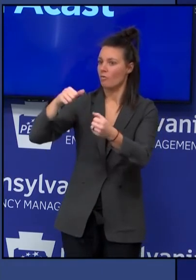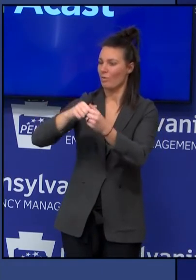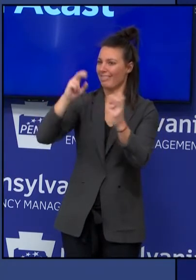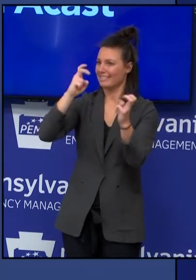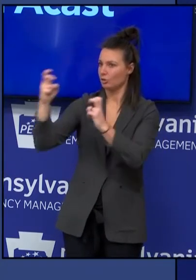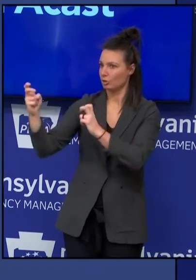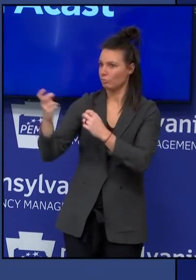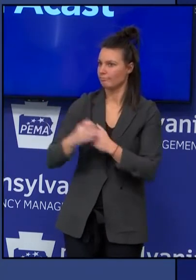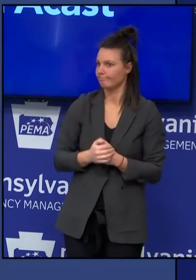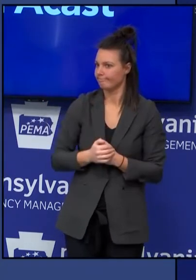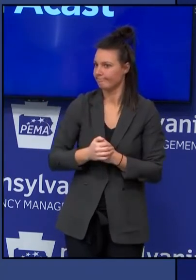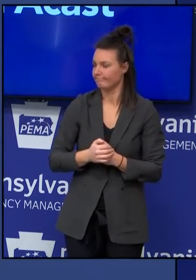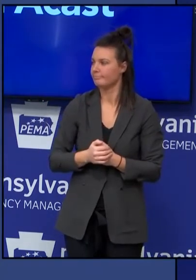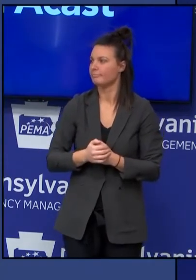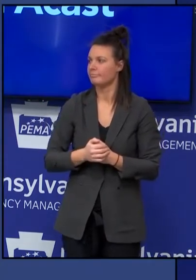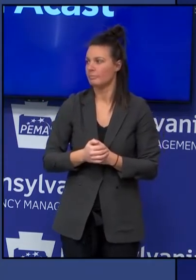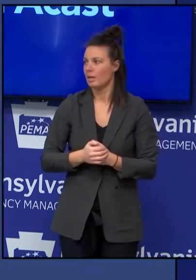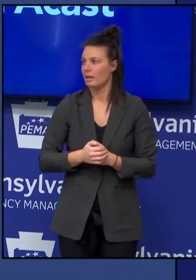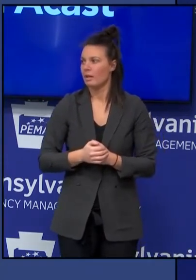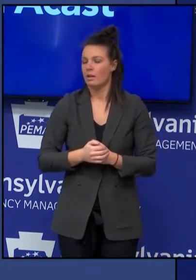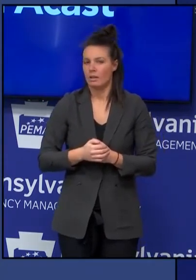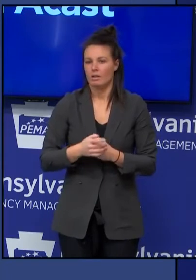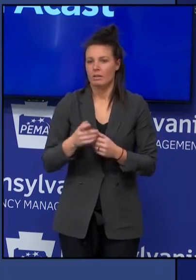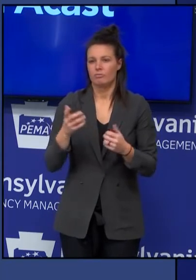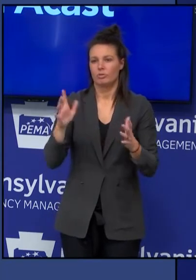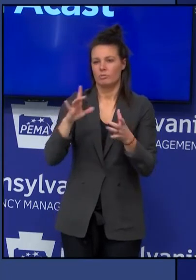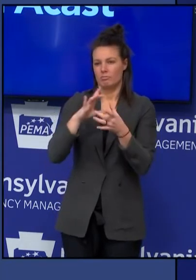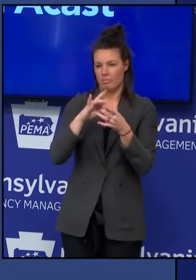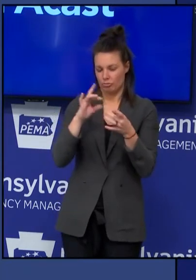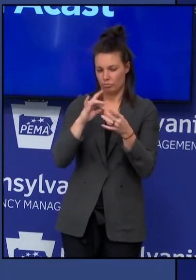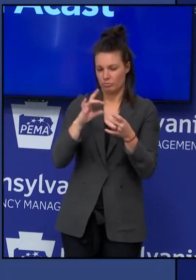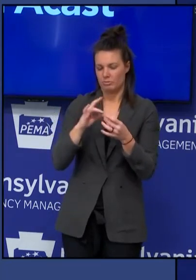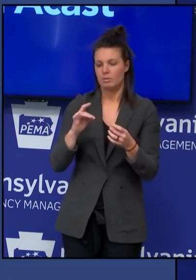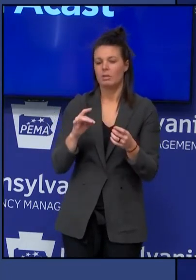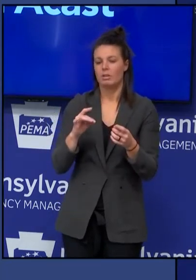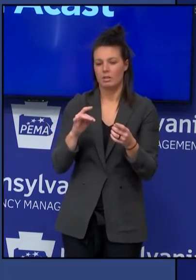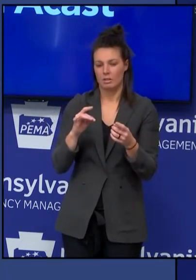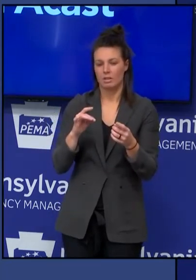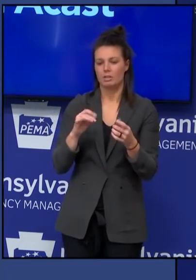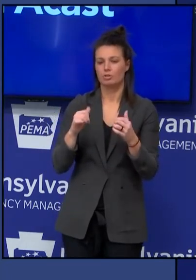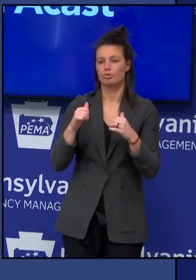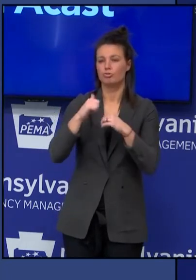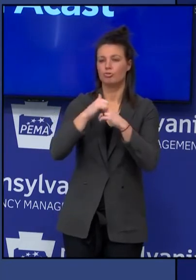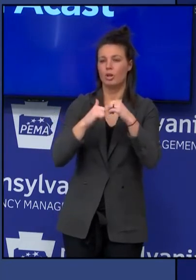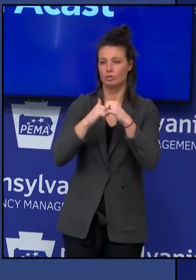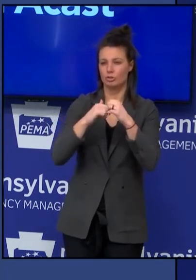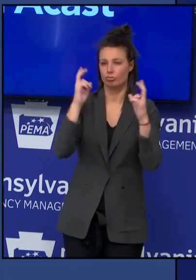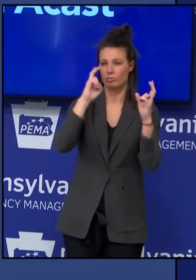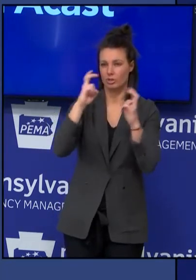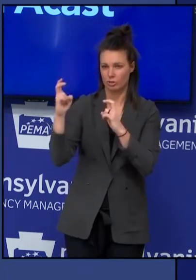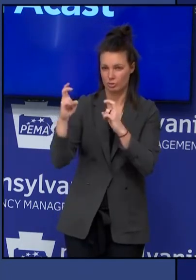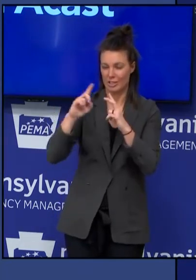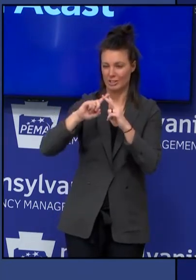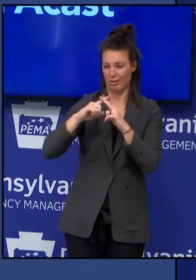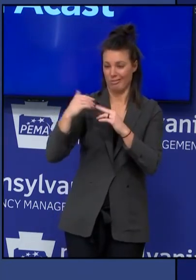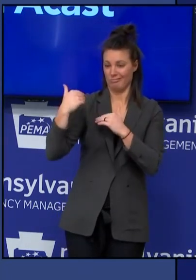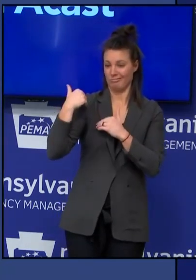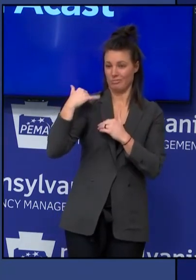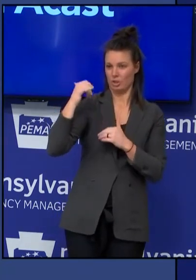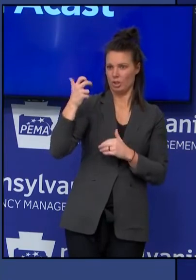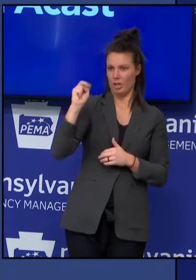issue? So, as I mentioned in our remarks, this is a structural issue that really emerged in the beginning of